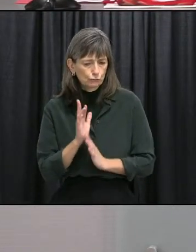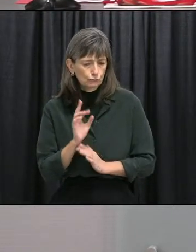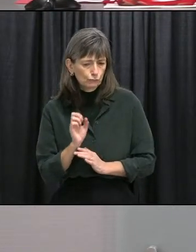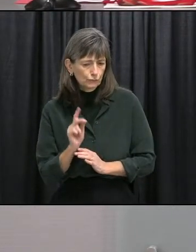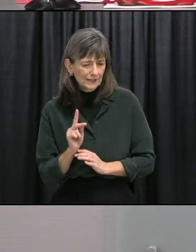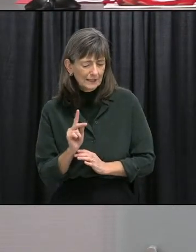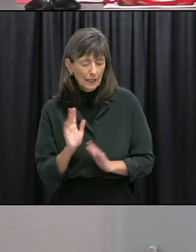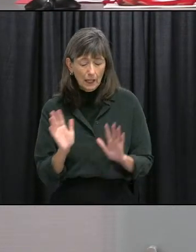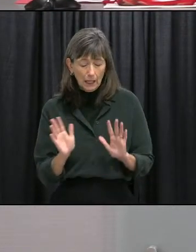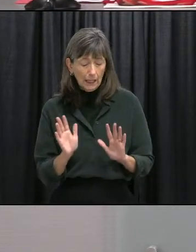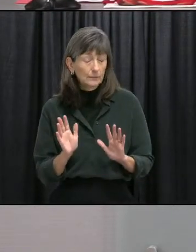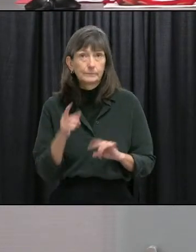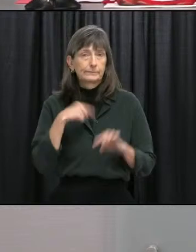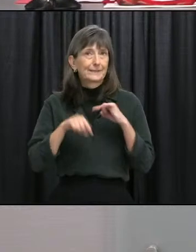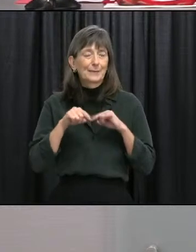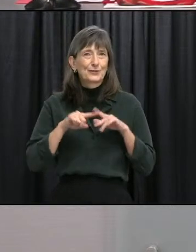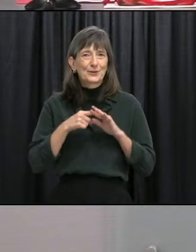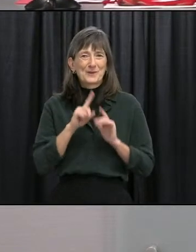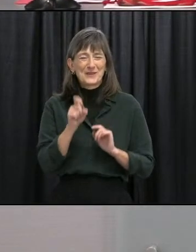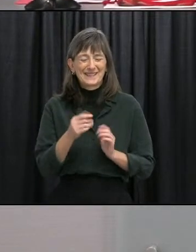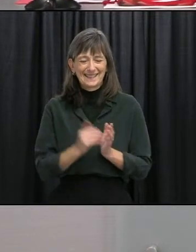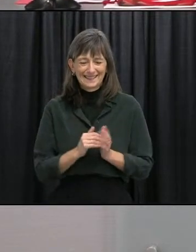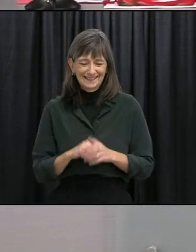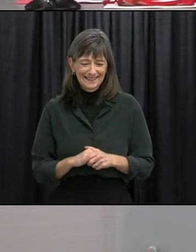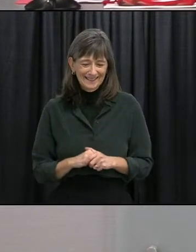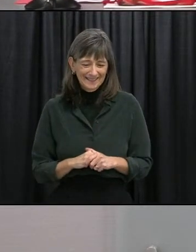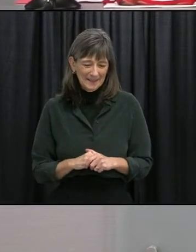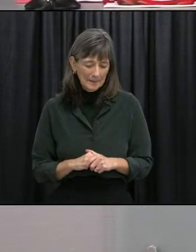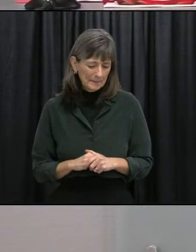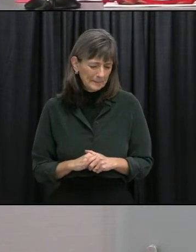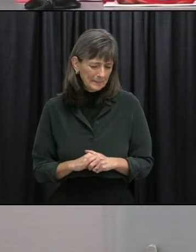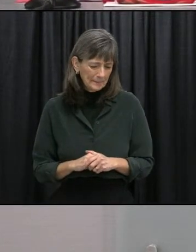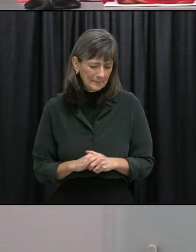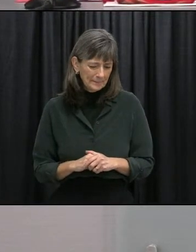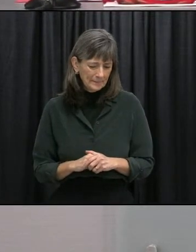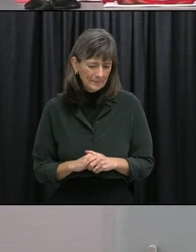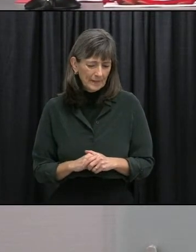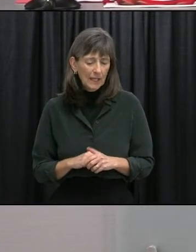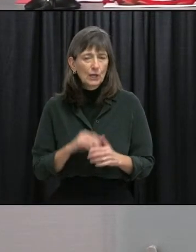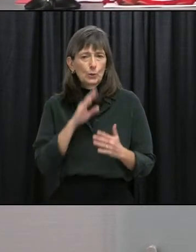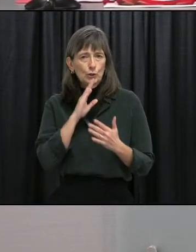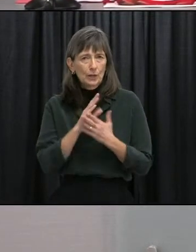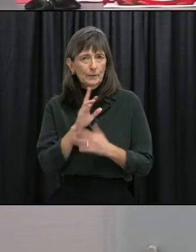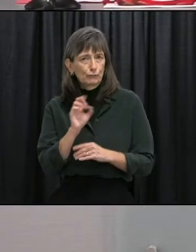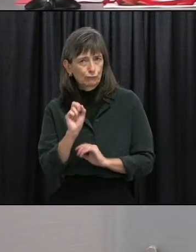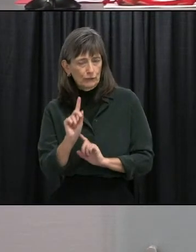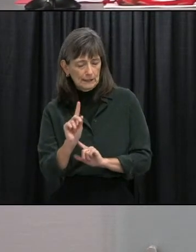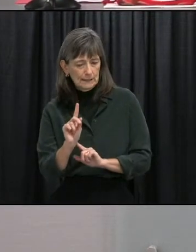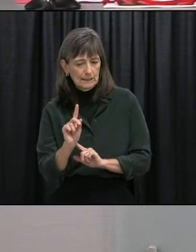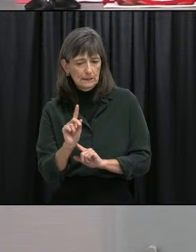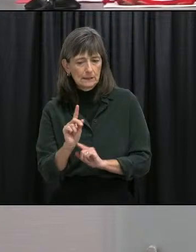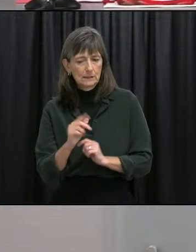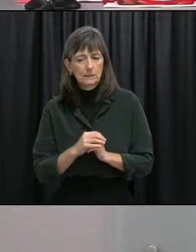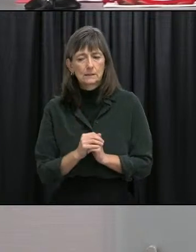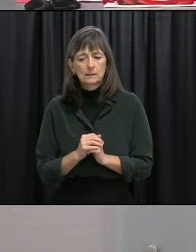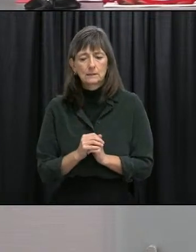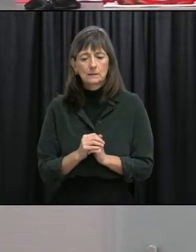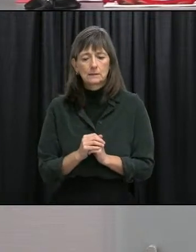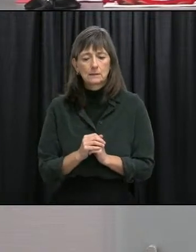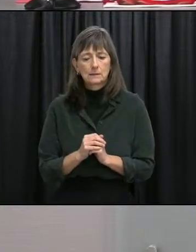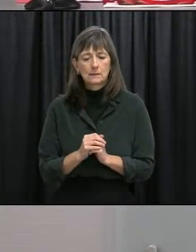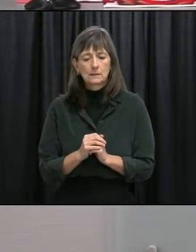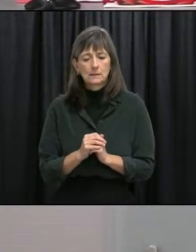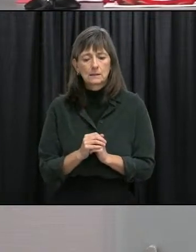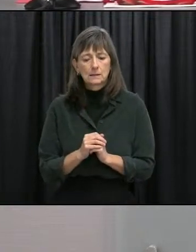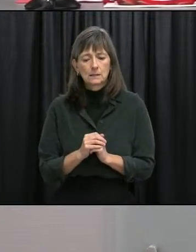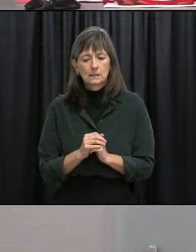I'm going to restart my question. Why not take, if we're talking about mitigating risk, why not take a more nuanced